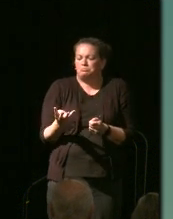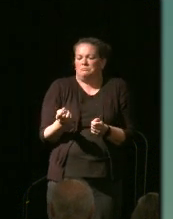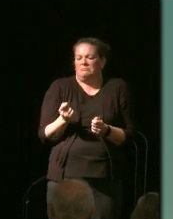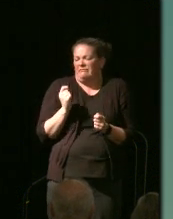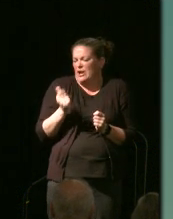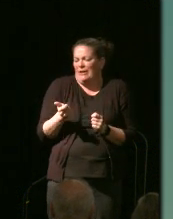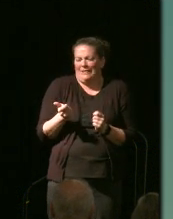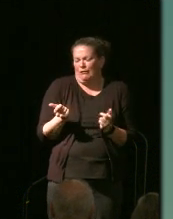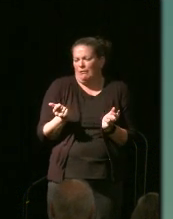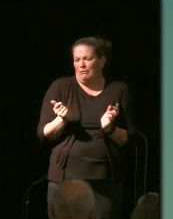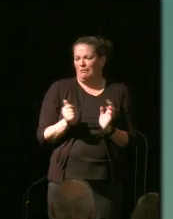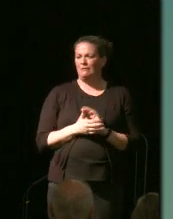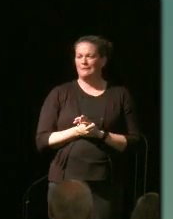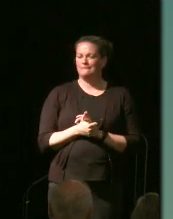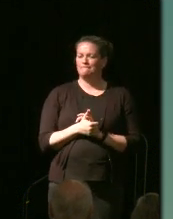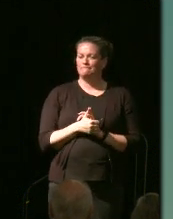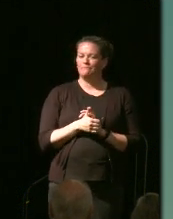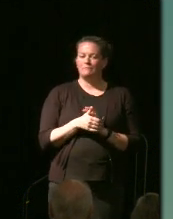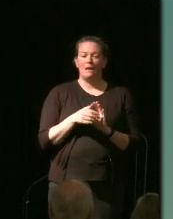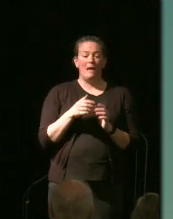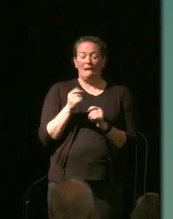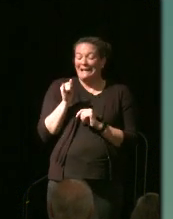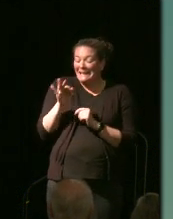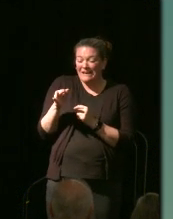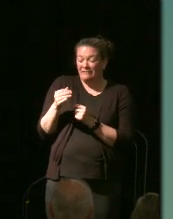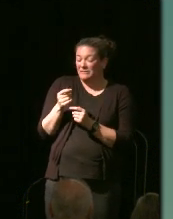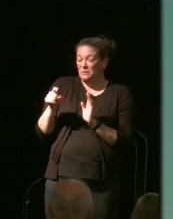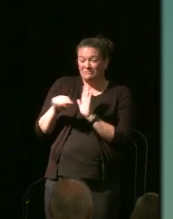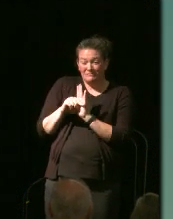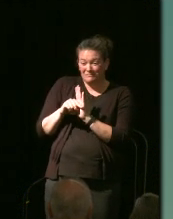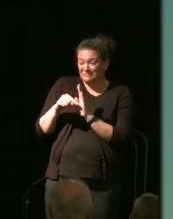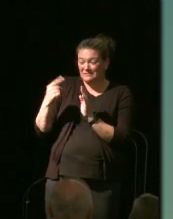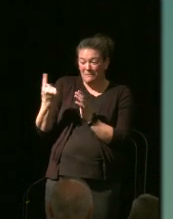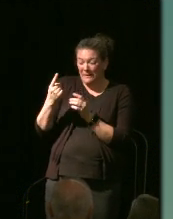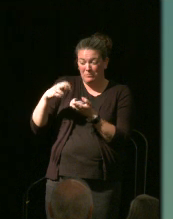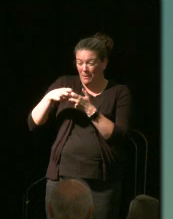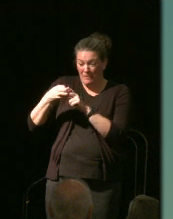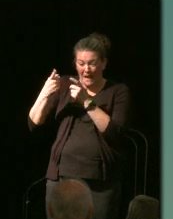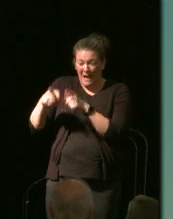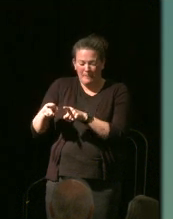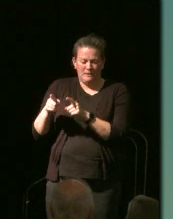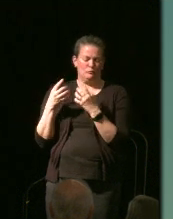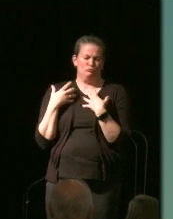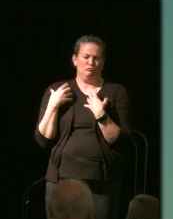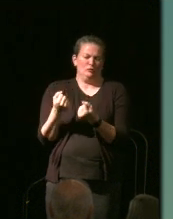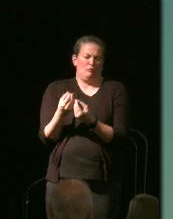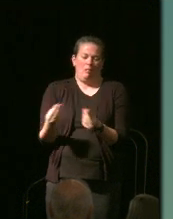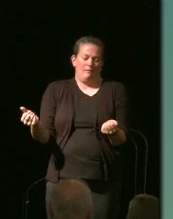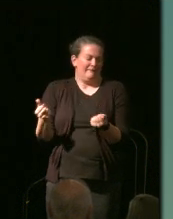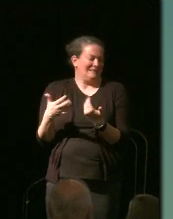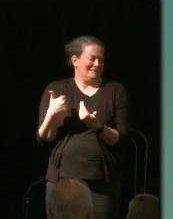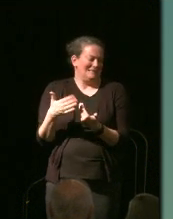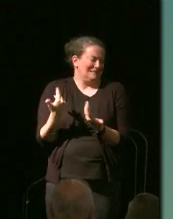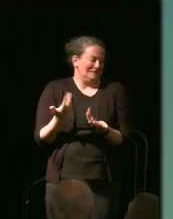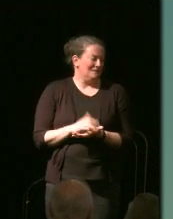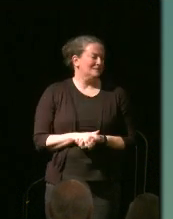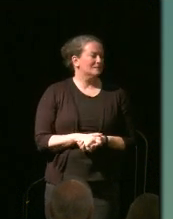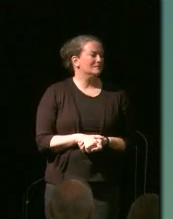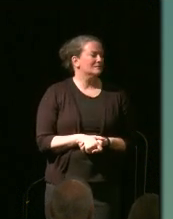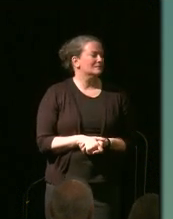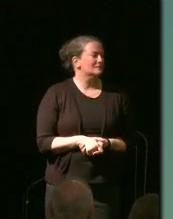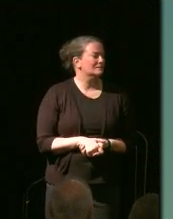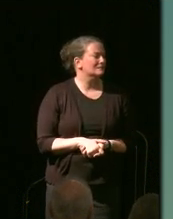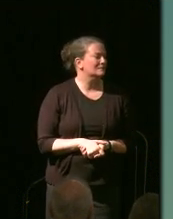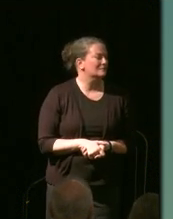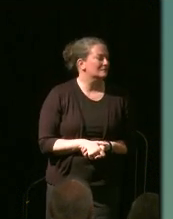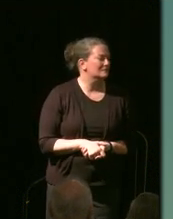serious adverse events were resolved very easily for those patients. So when we talk about our trials, I think